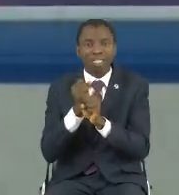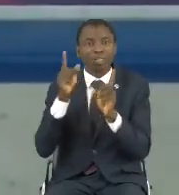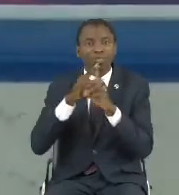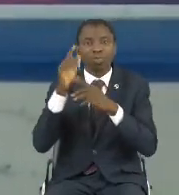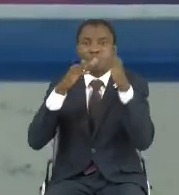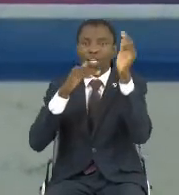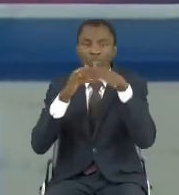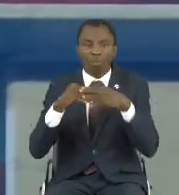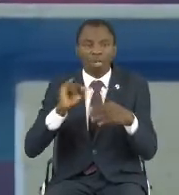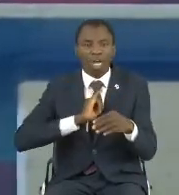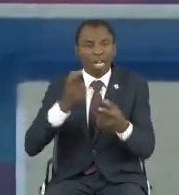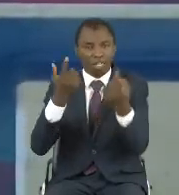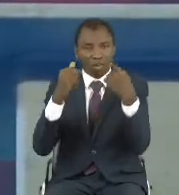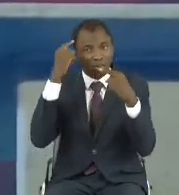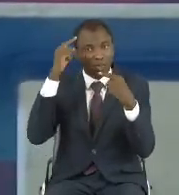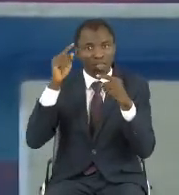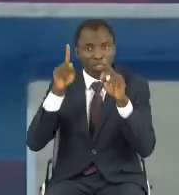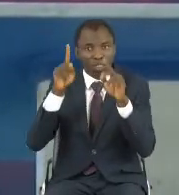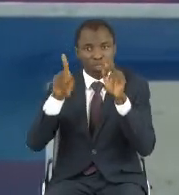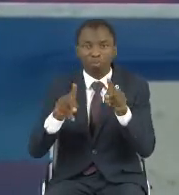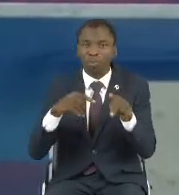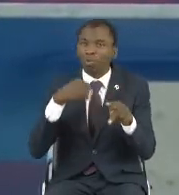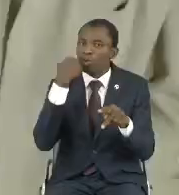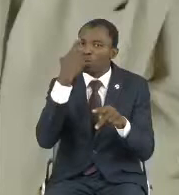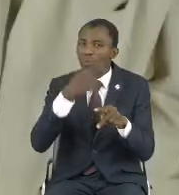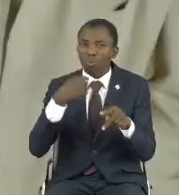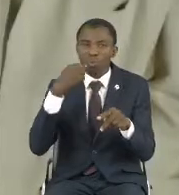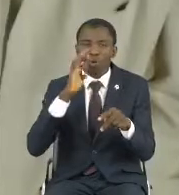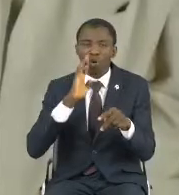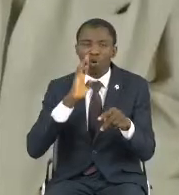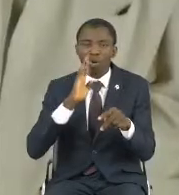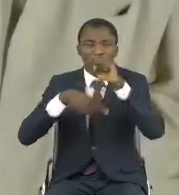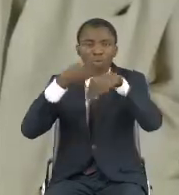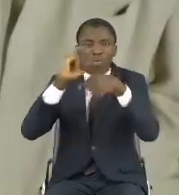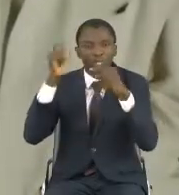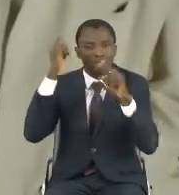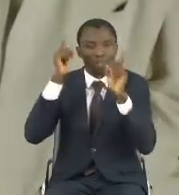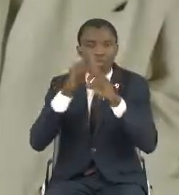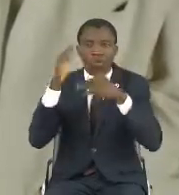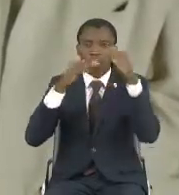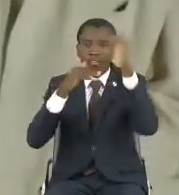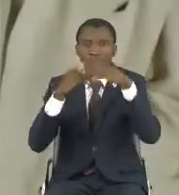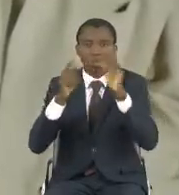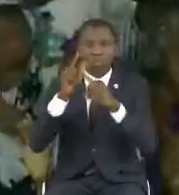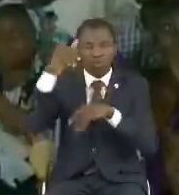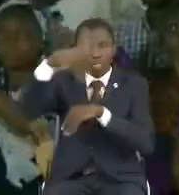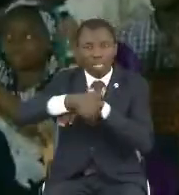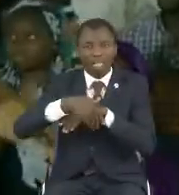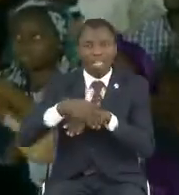the people who are going to heaven tonight. Are they here?